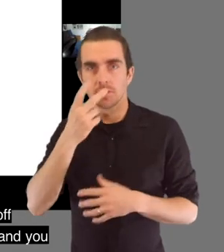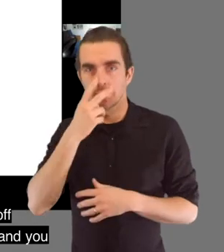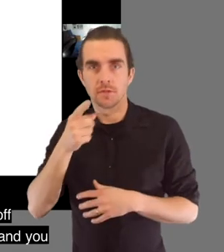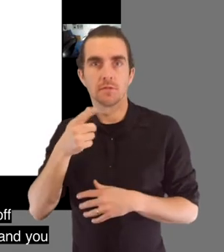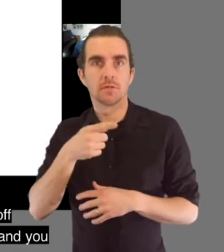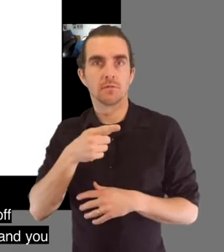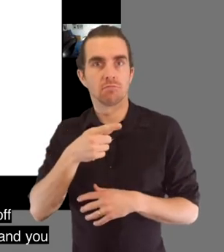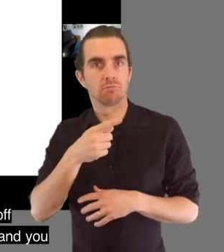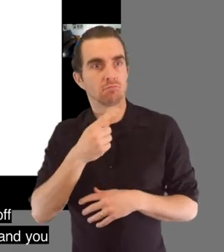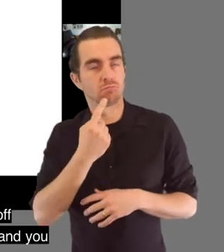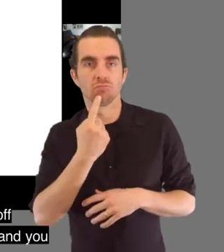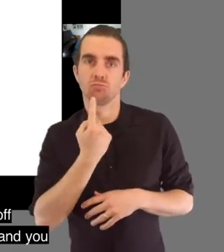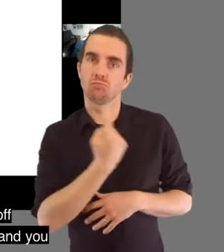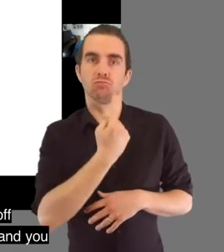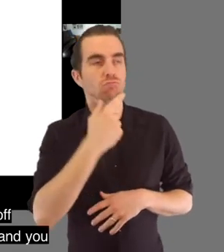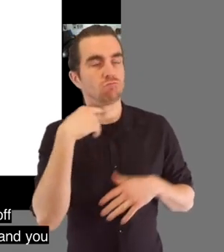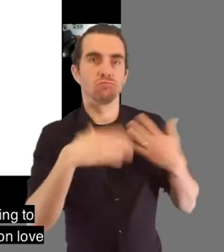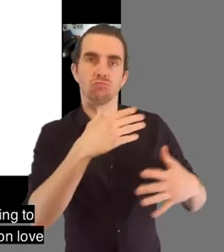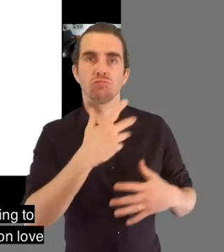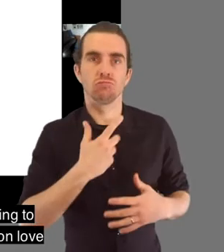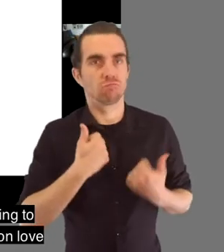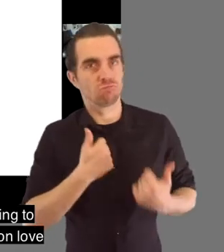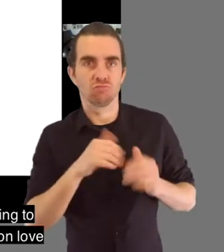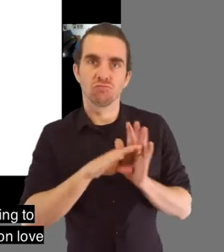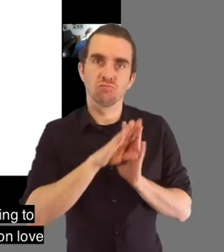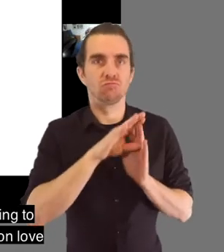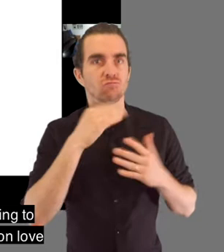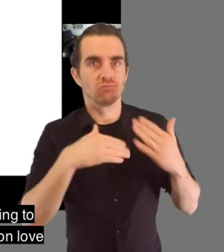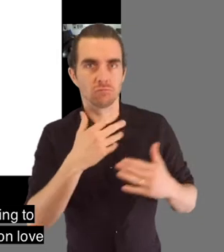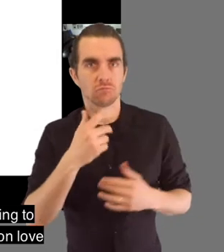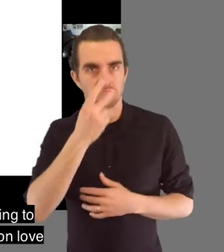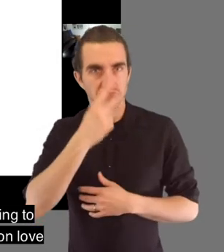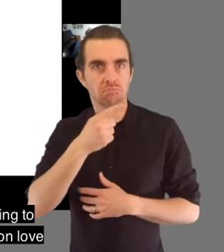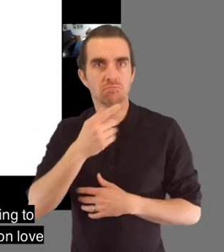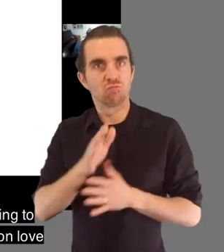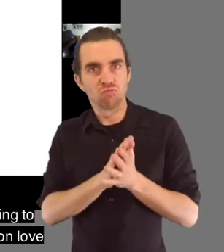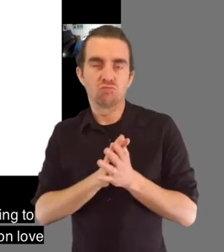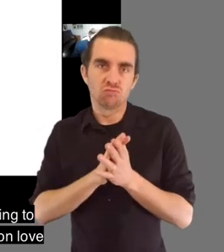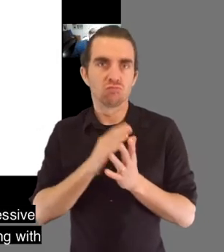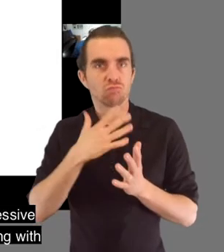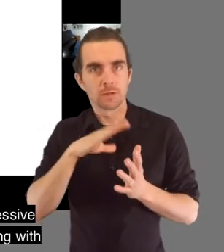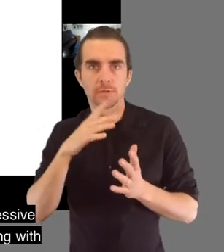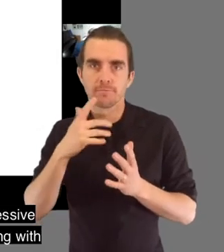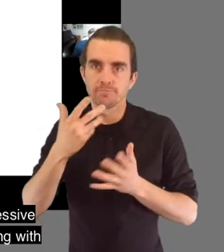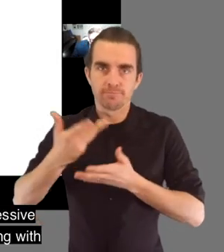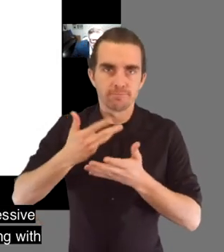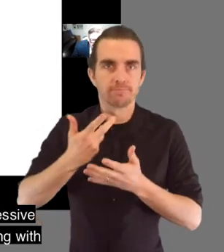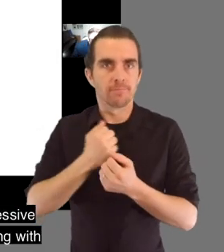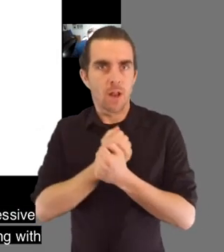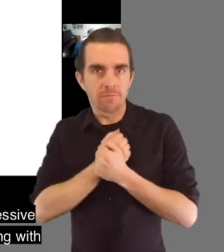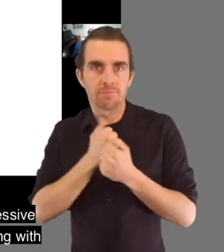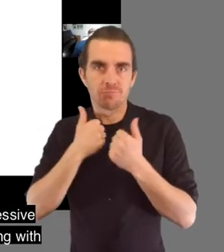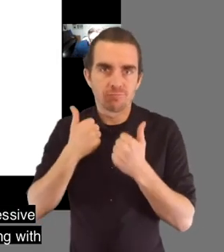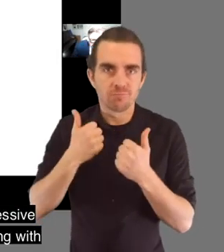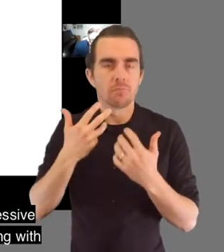having confidence, and you can tell that in the future, he's going to build his own relationships based on love and trust. So that